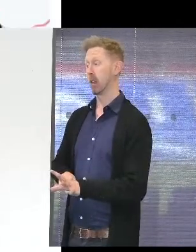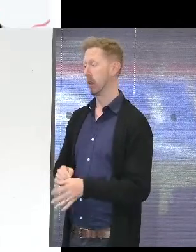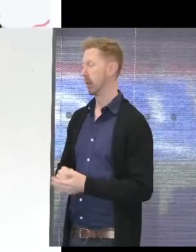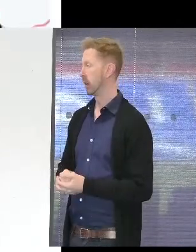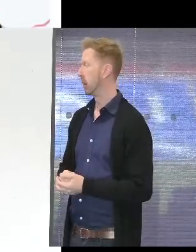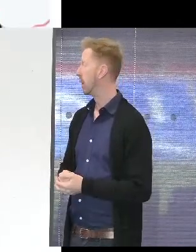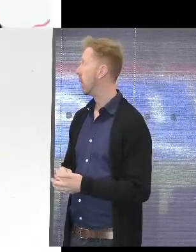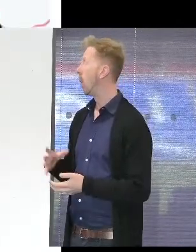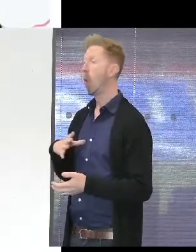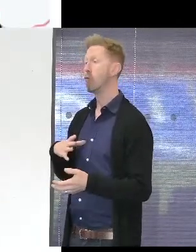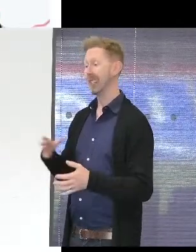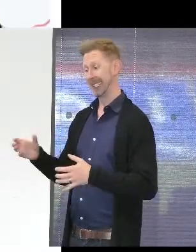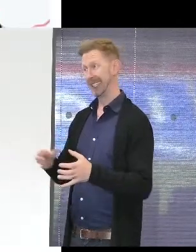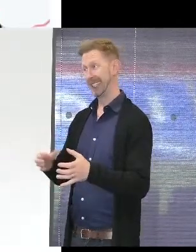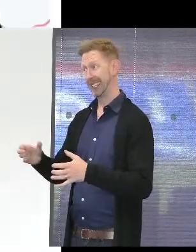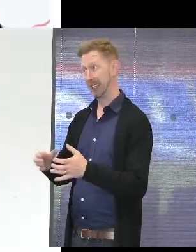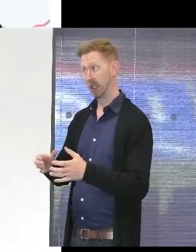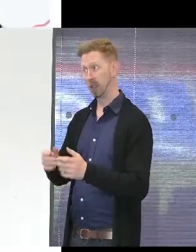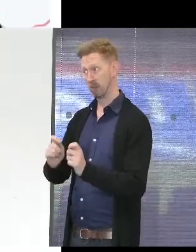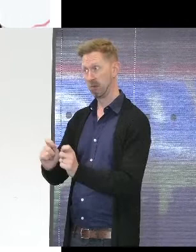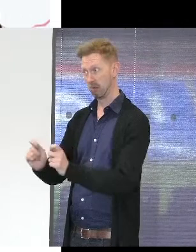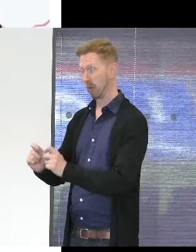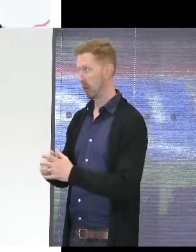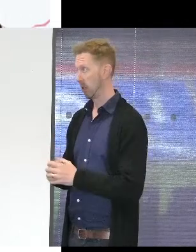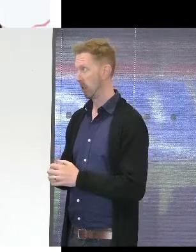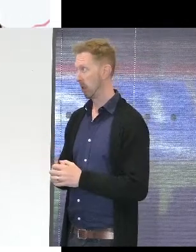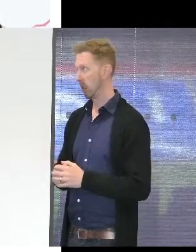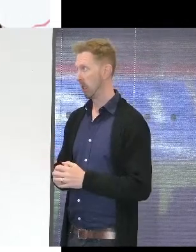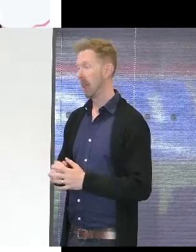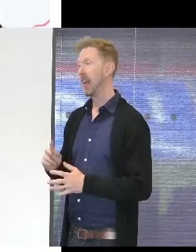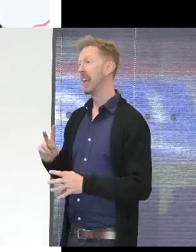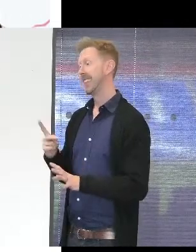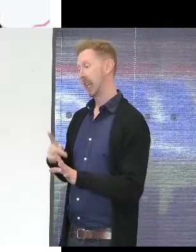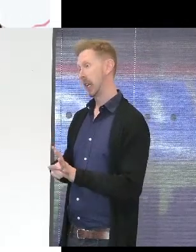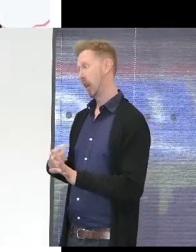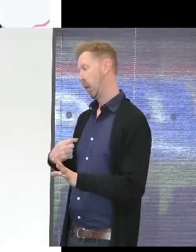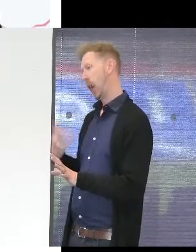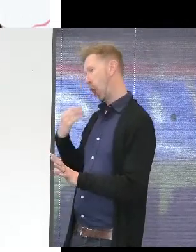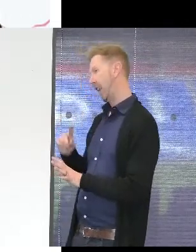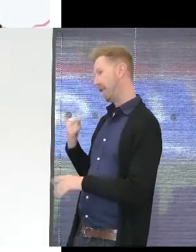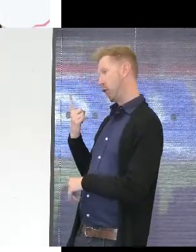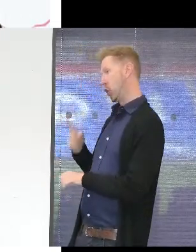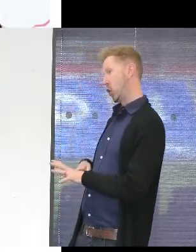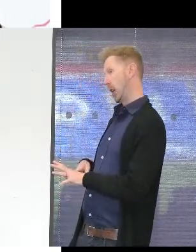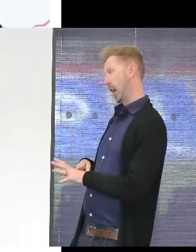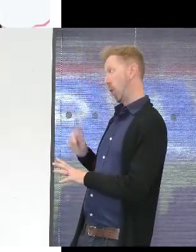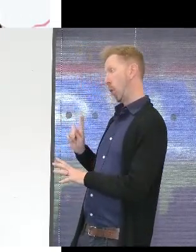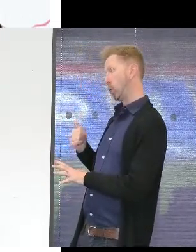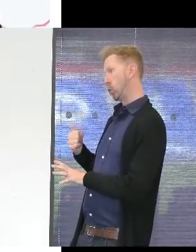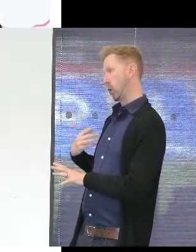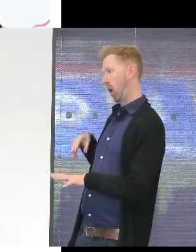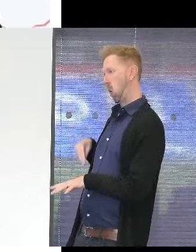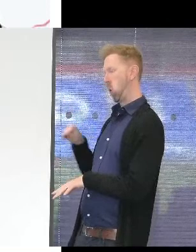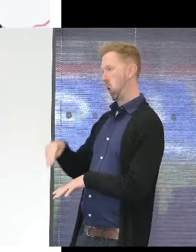We've already recruited, we've already put people in. And what I really want to emphasize in the second year, we've learned what went well and what didn't in the first year. And it's